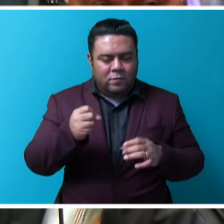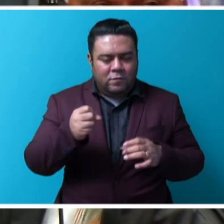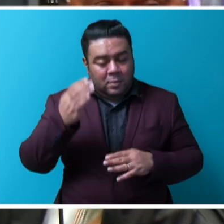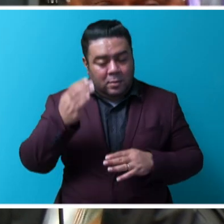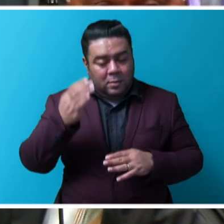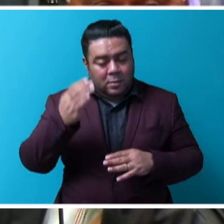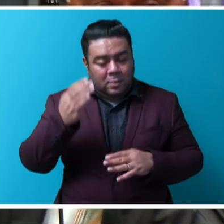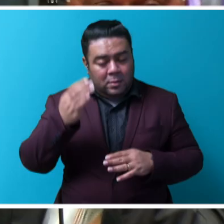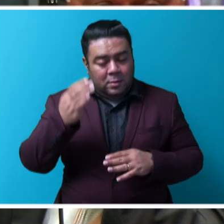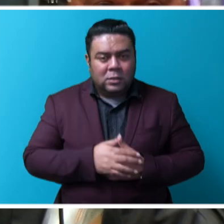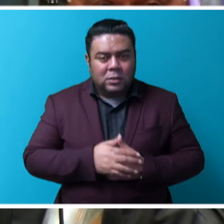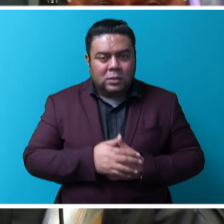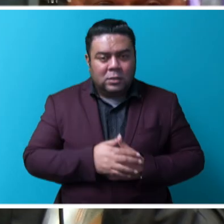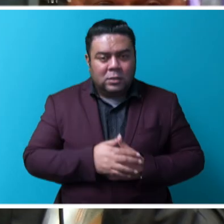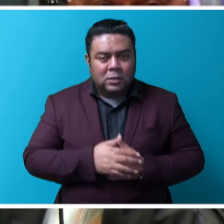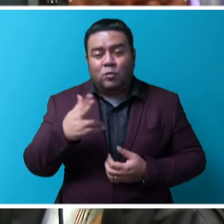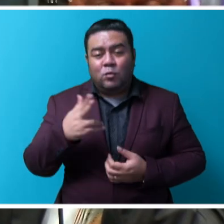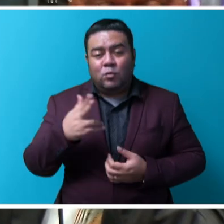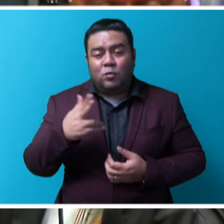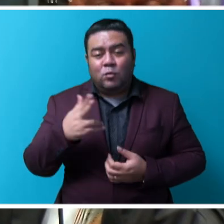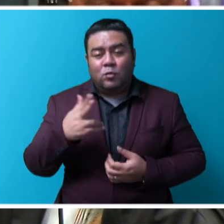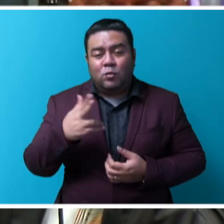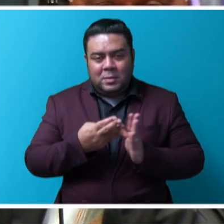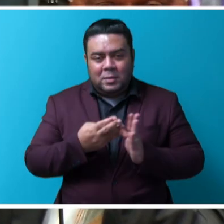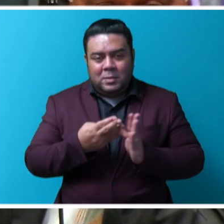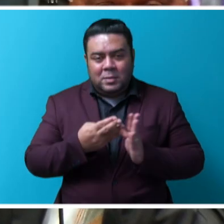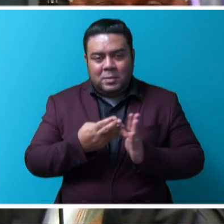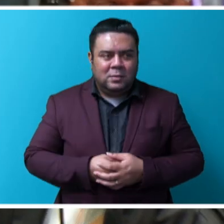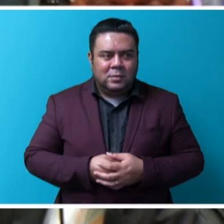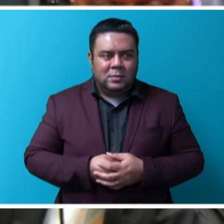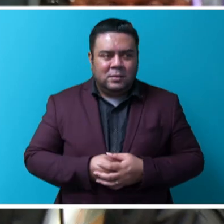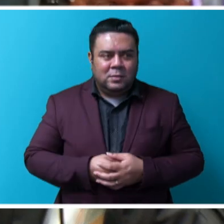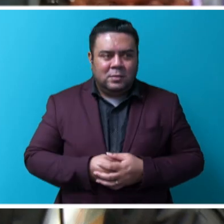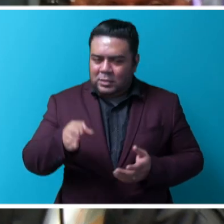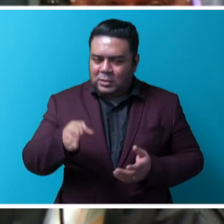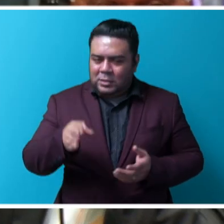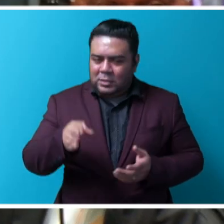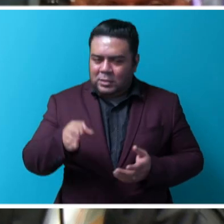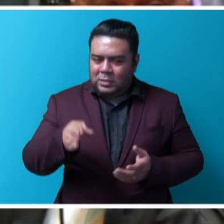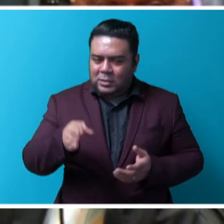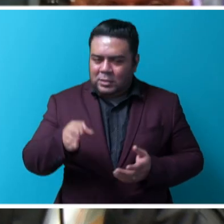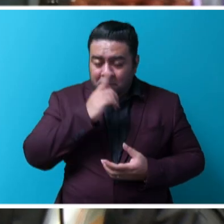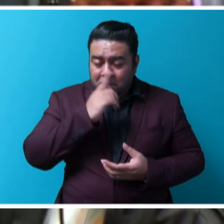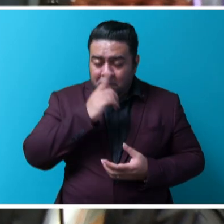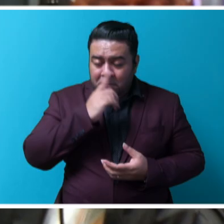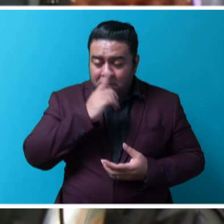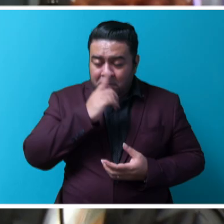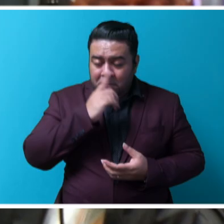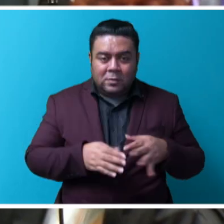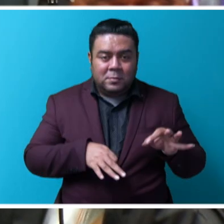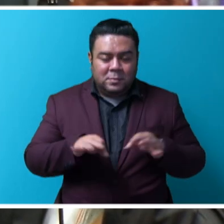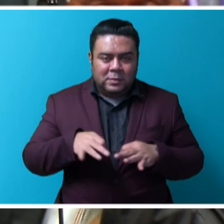take my seat, Honourable Speaker, sir, we hear the rhetoric this morning from those in the opposition saying that this is an election